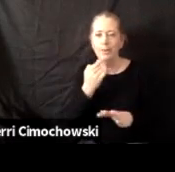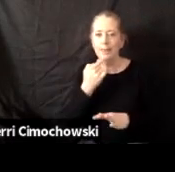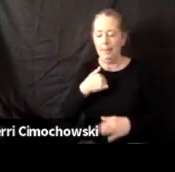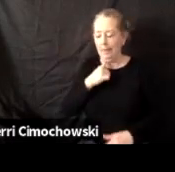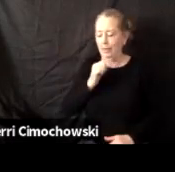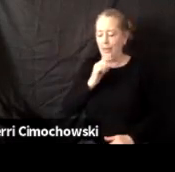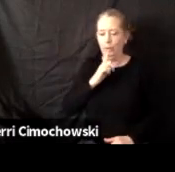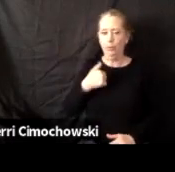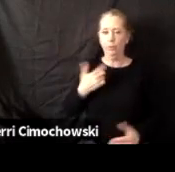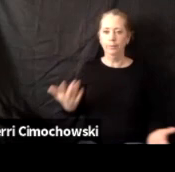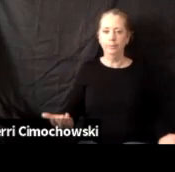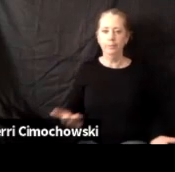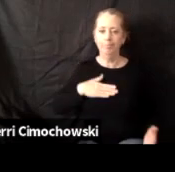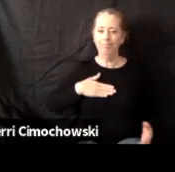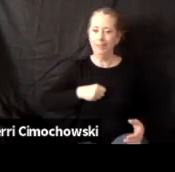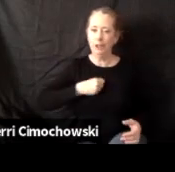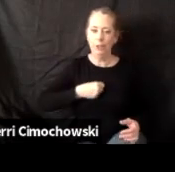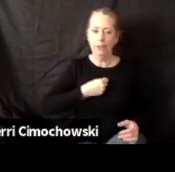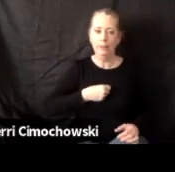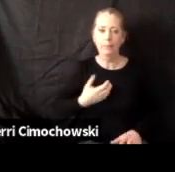sure. My apologies on that.